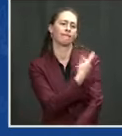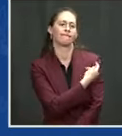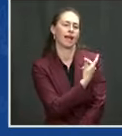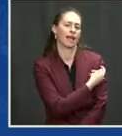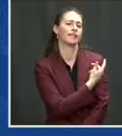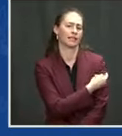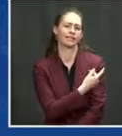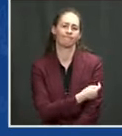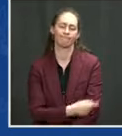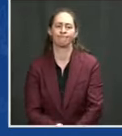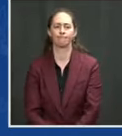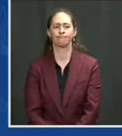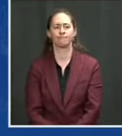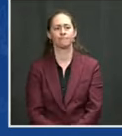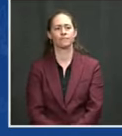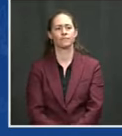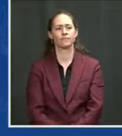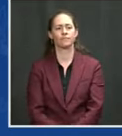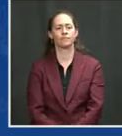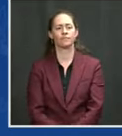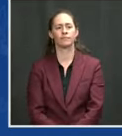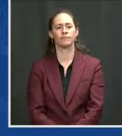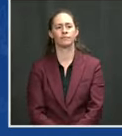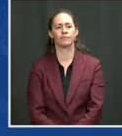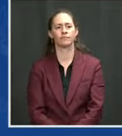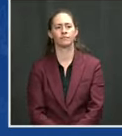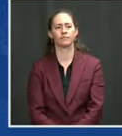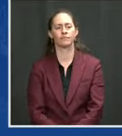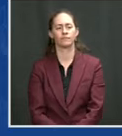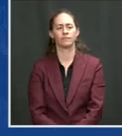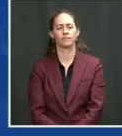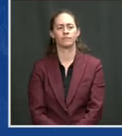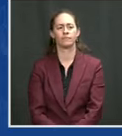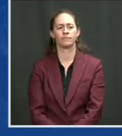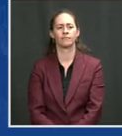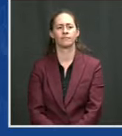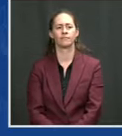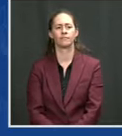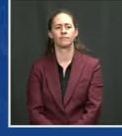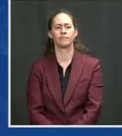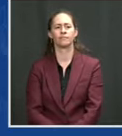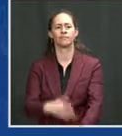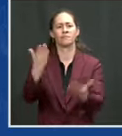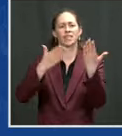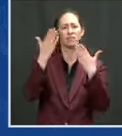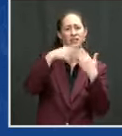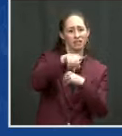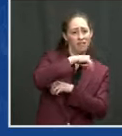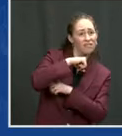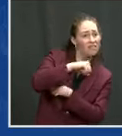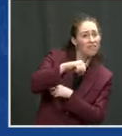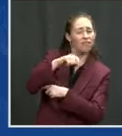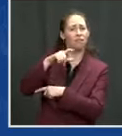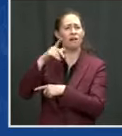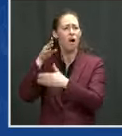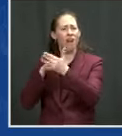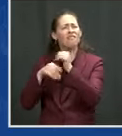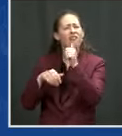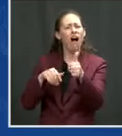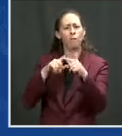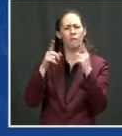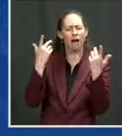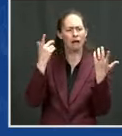are hesitant. They're ideologically opposed. It's trying to understand where they're at. What are the differences? Some are going to respond